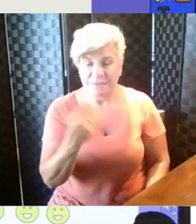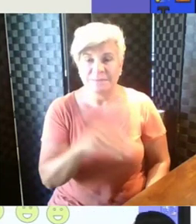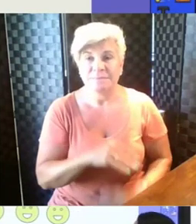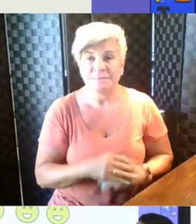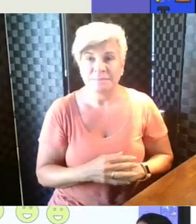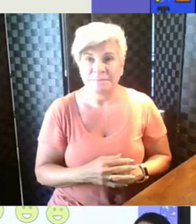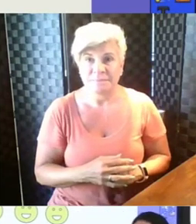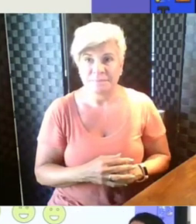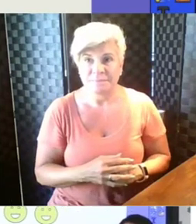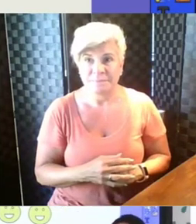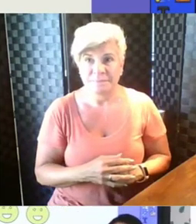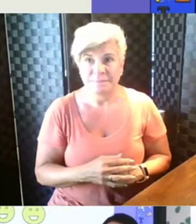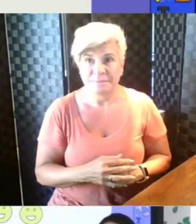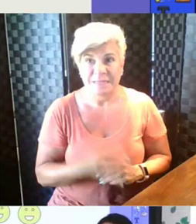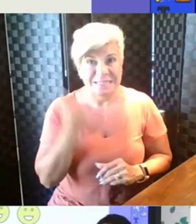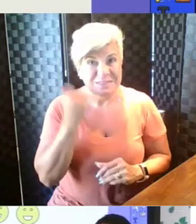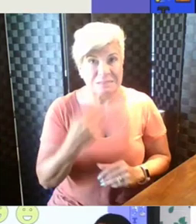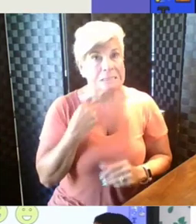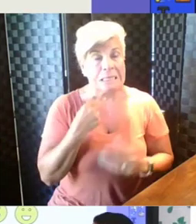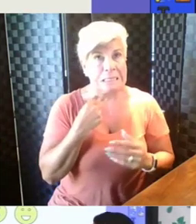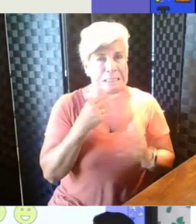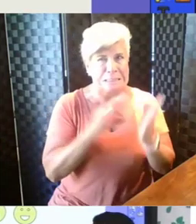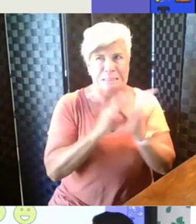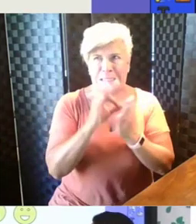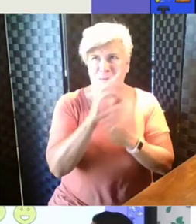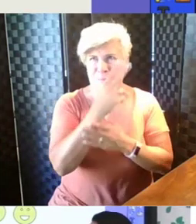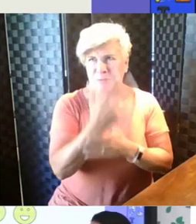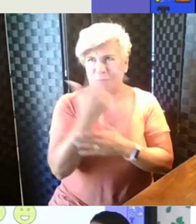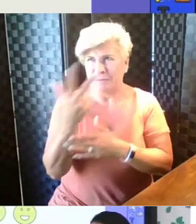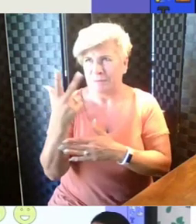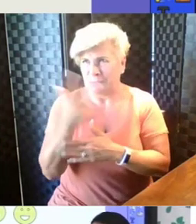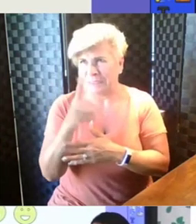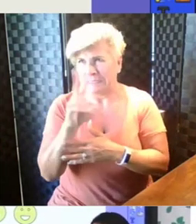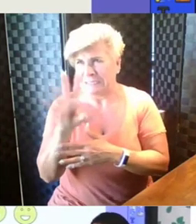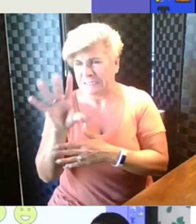15. If you get stuck counting by threes,